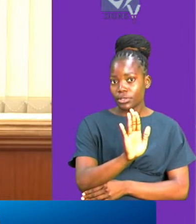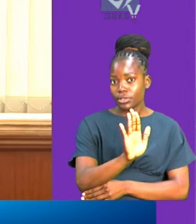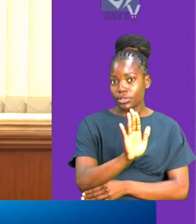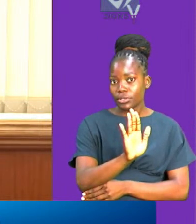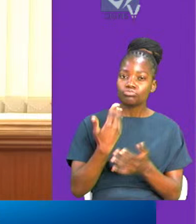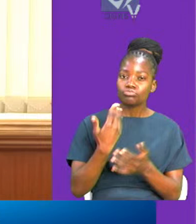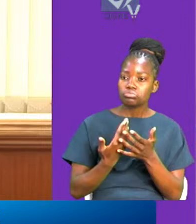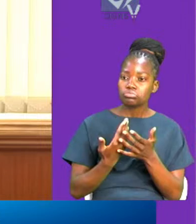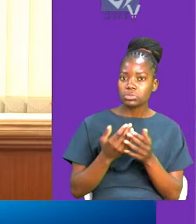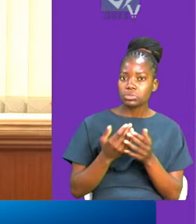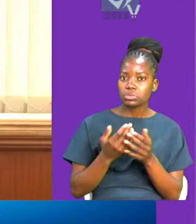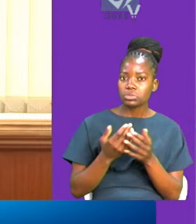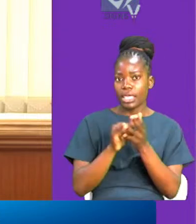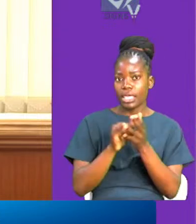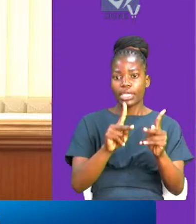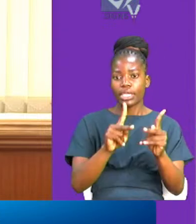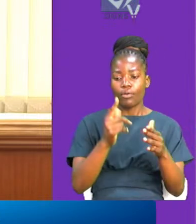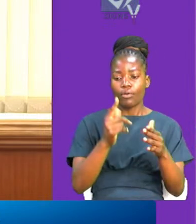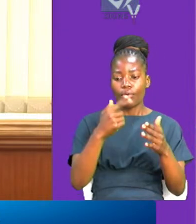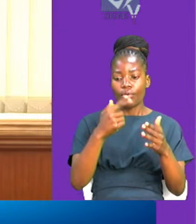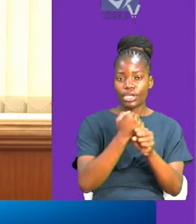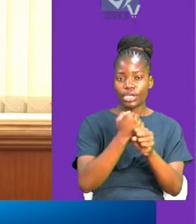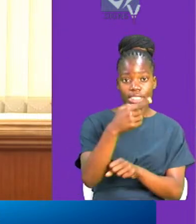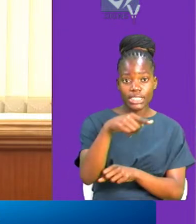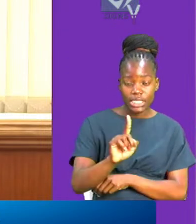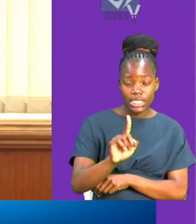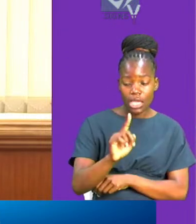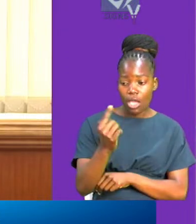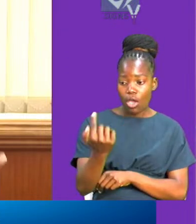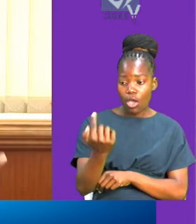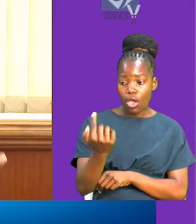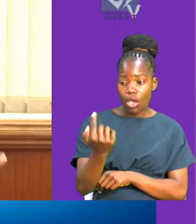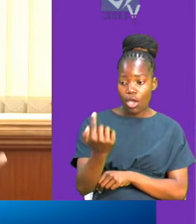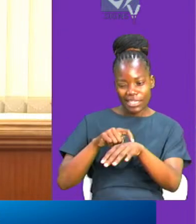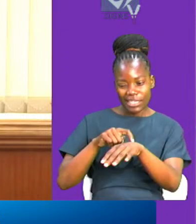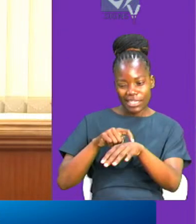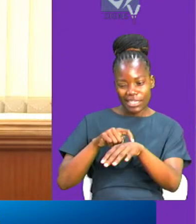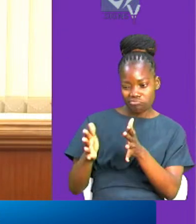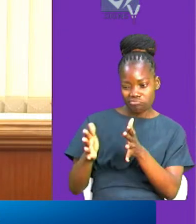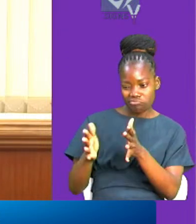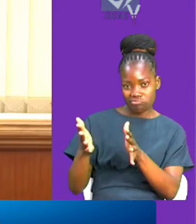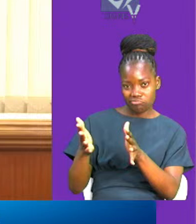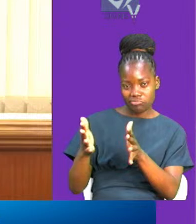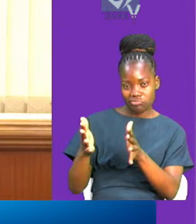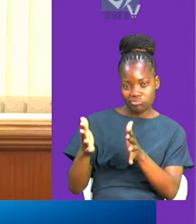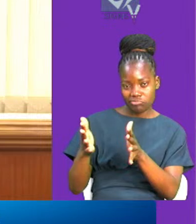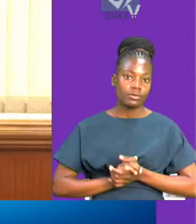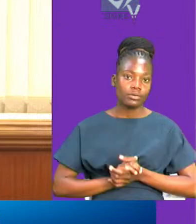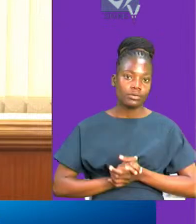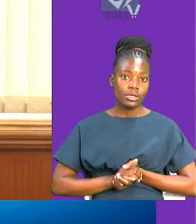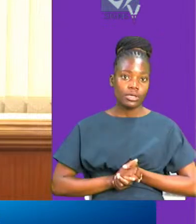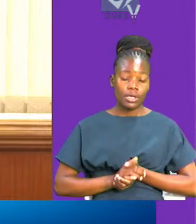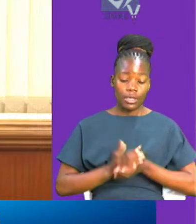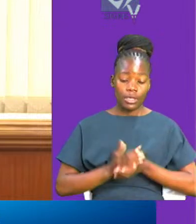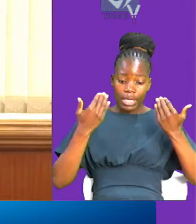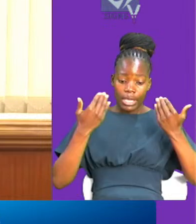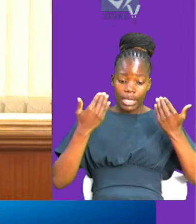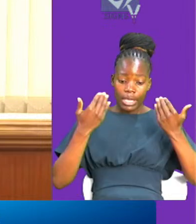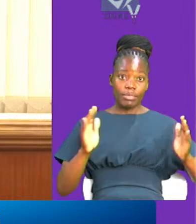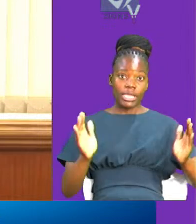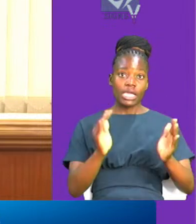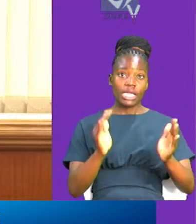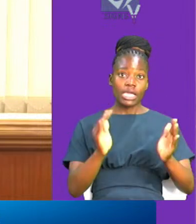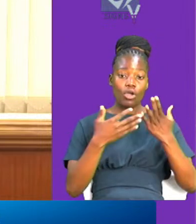That's okay. What they are doing is right. It's only that timing might not be the right thing. I would want to urge all of us within